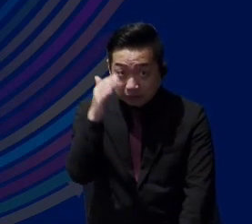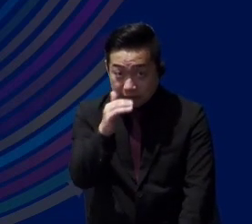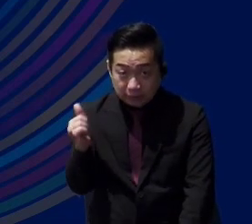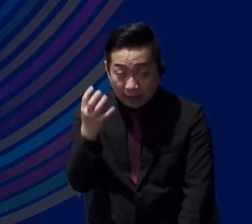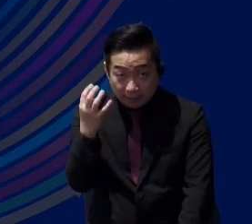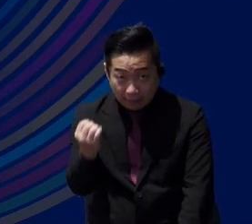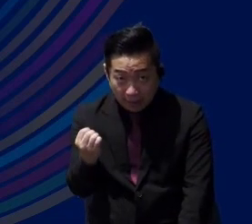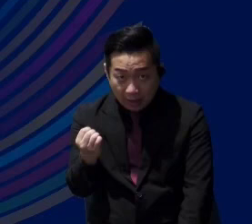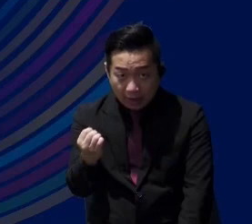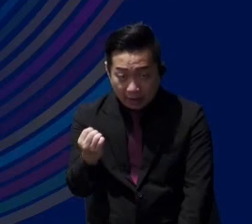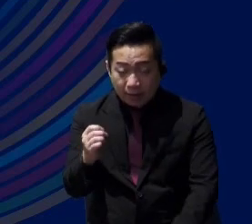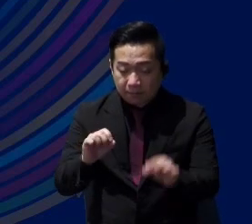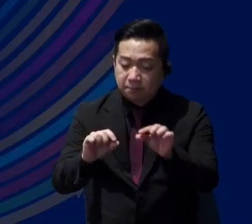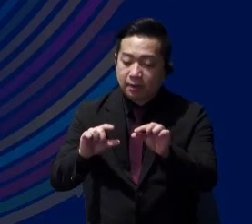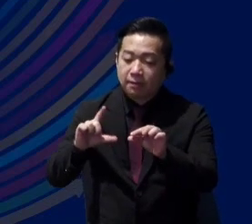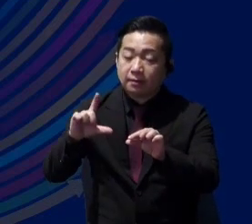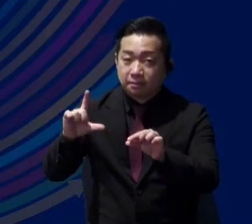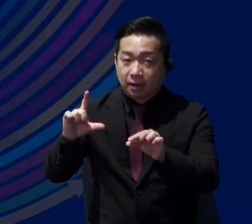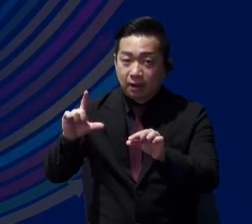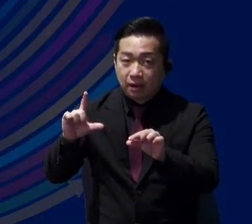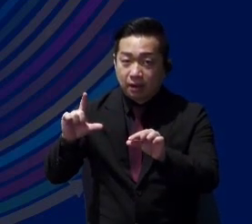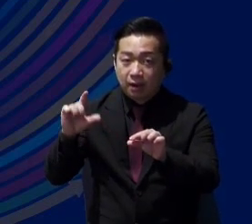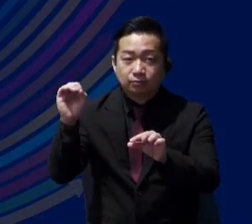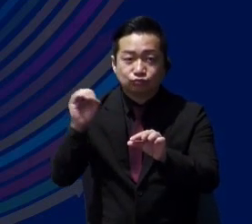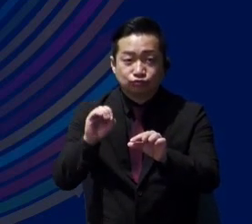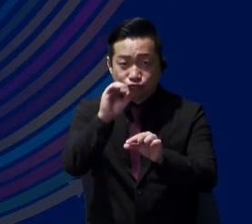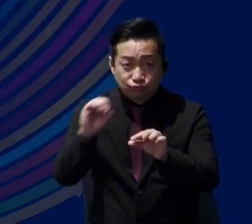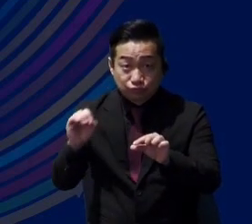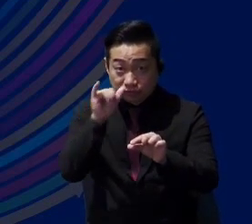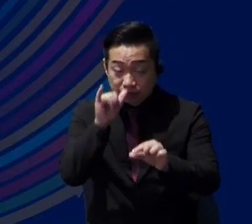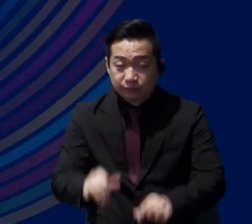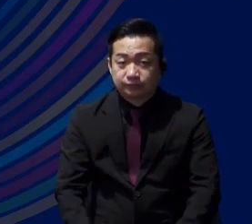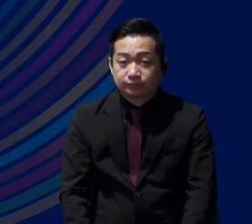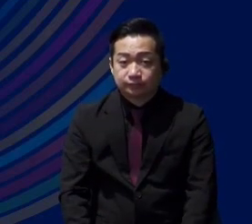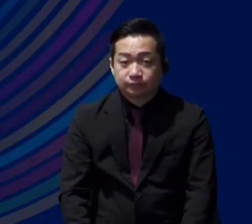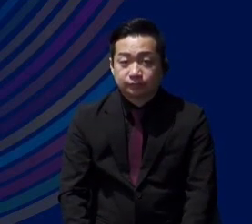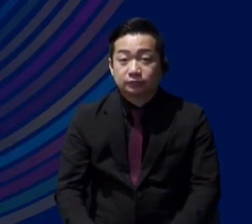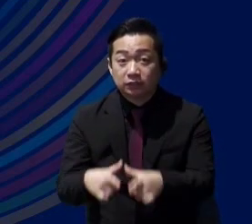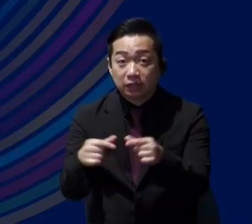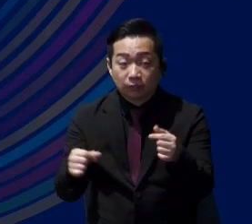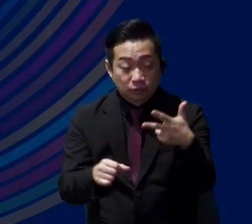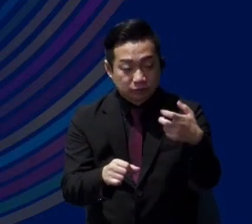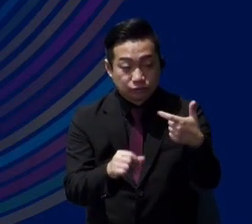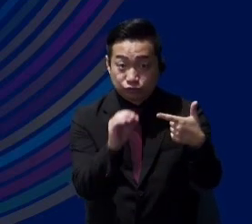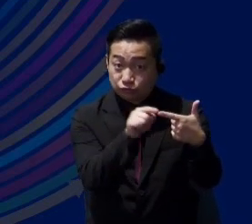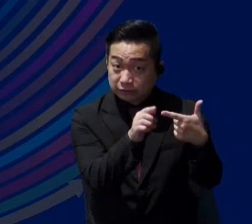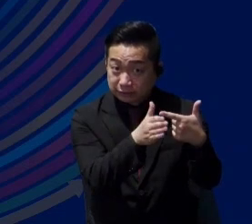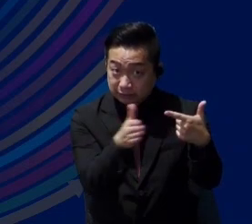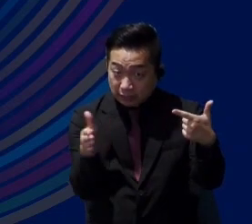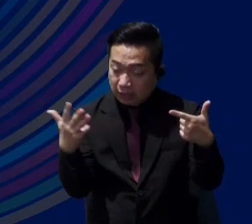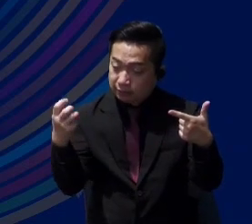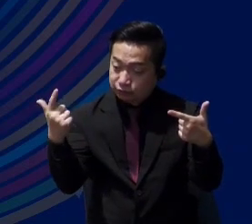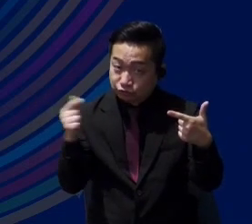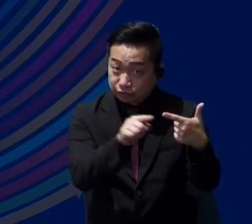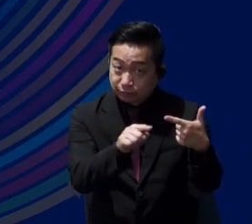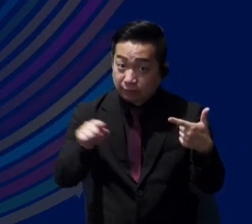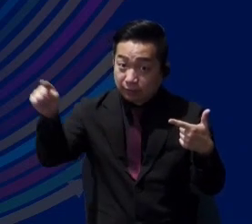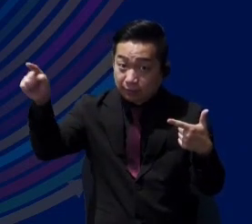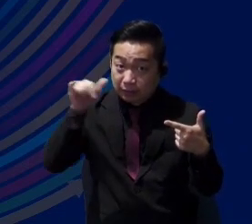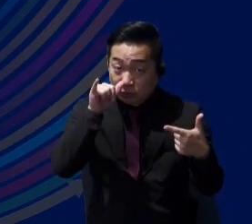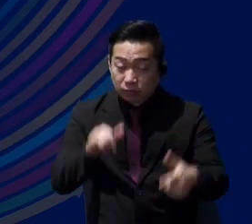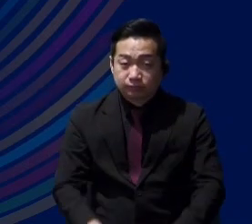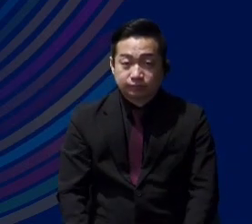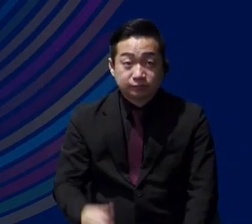Japan started from 76, now they are in the 86. You increased more than